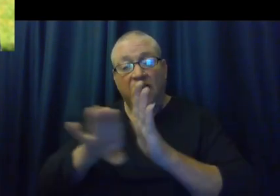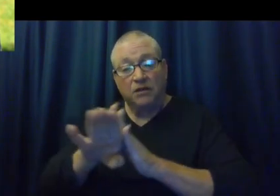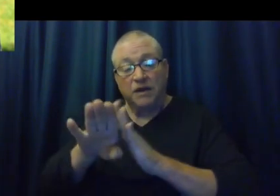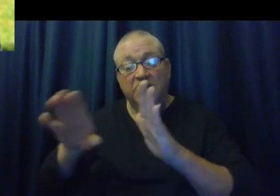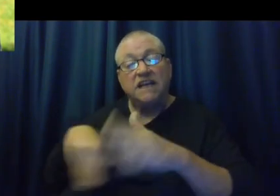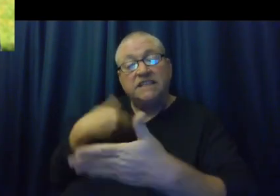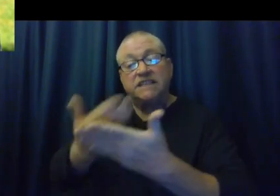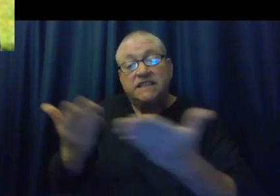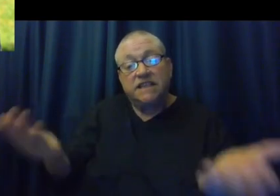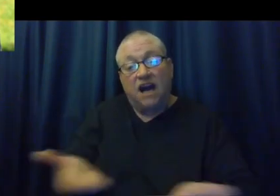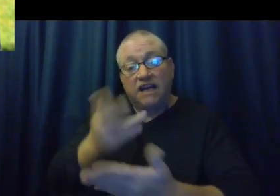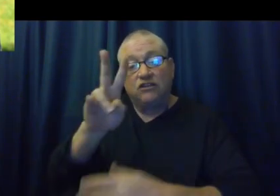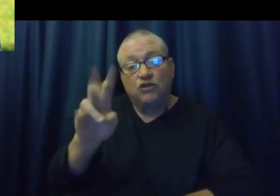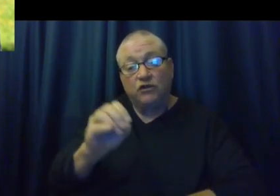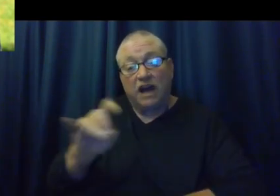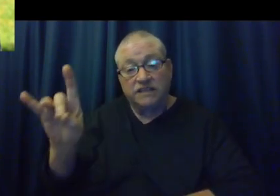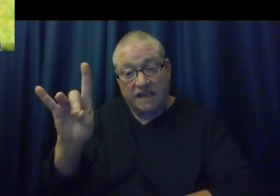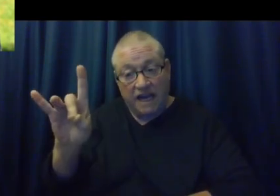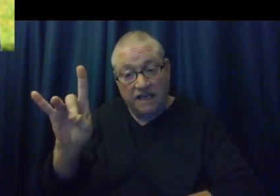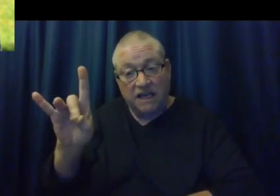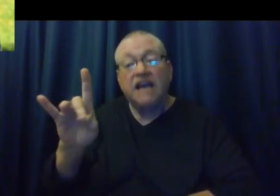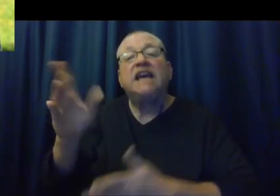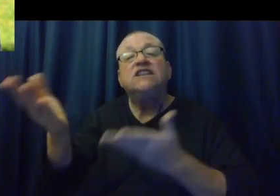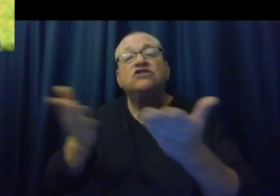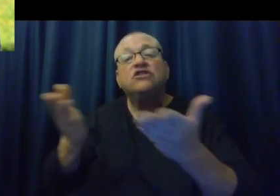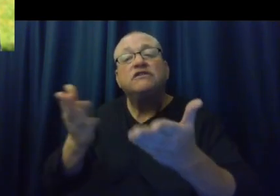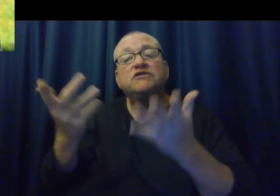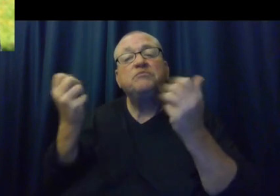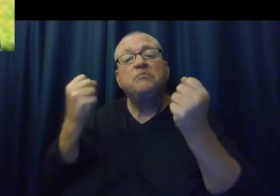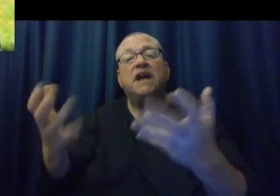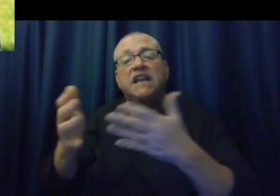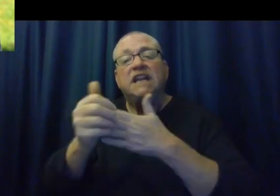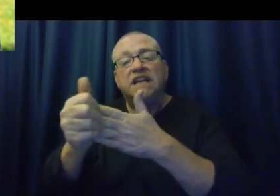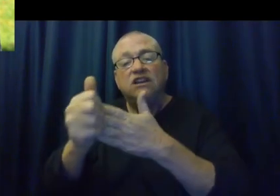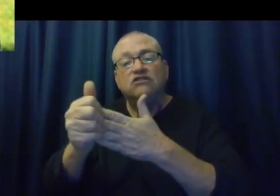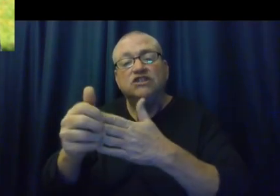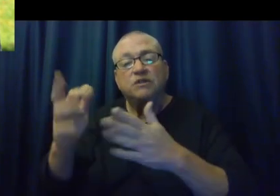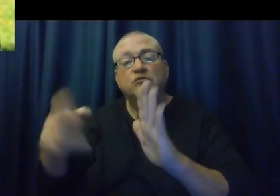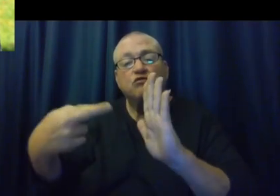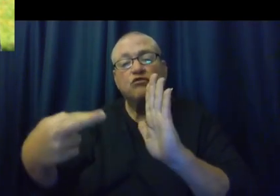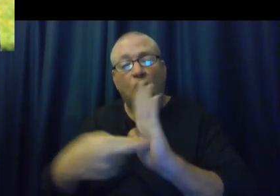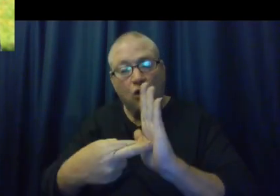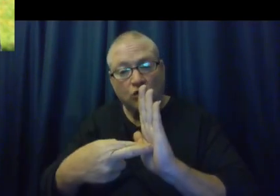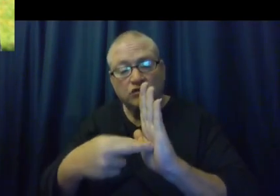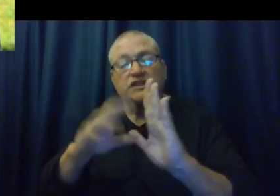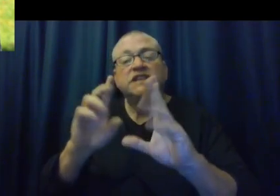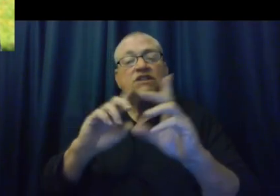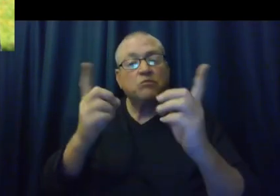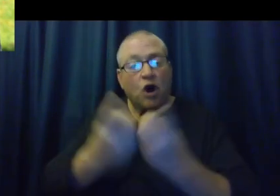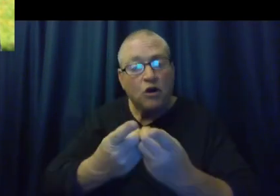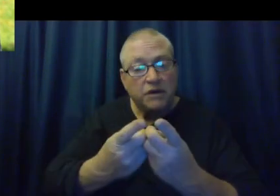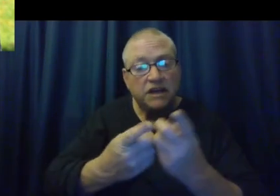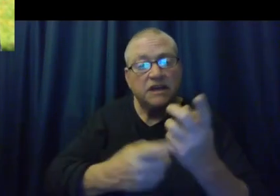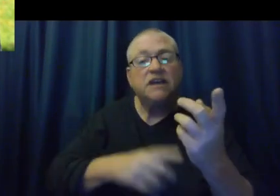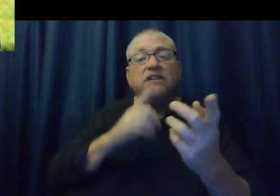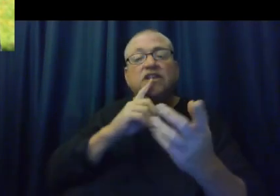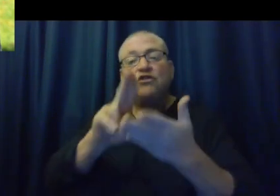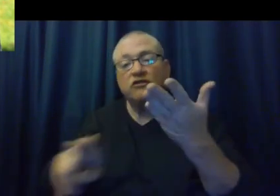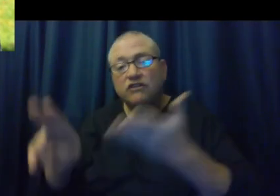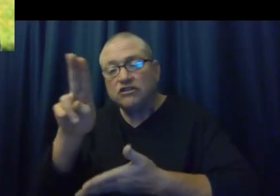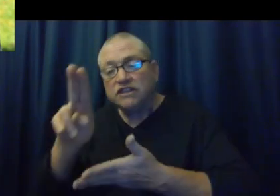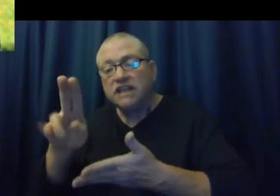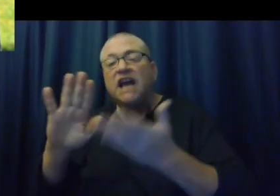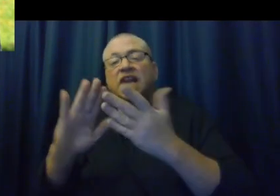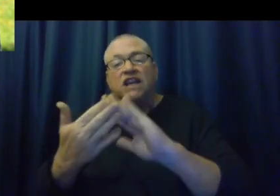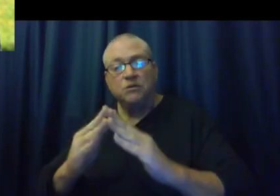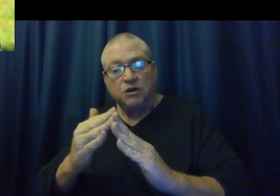in 2008, Keith has taken on many leadership roles to serve his program, department, the university, his profession, and the